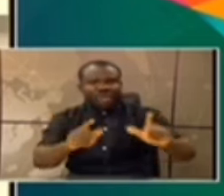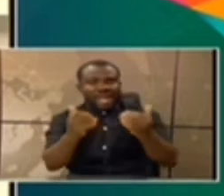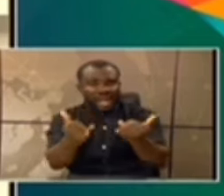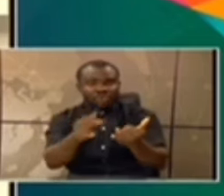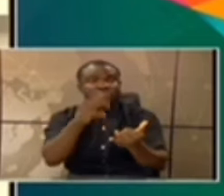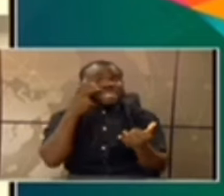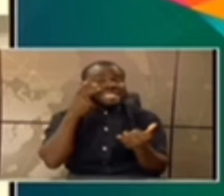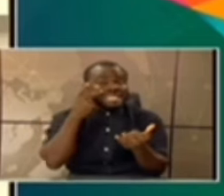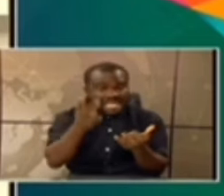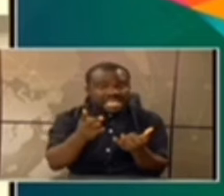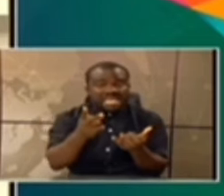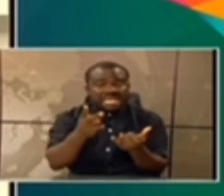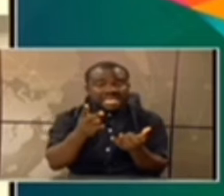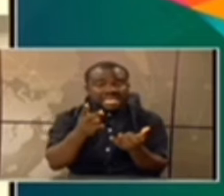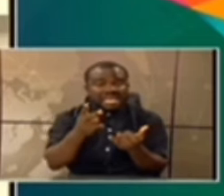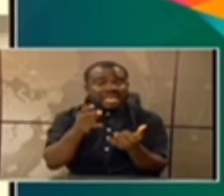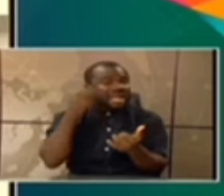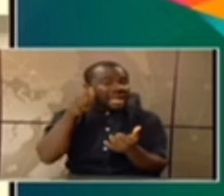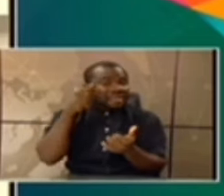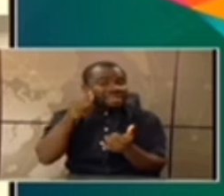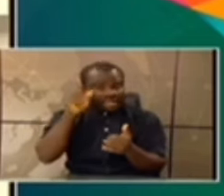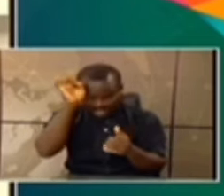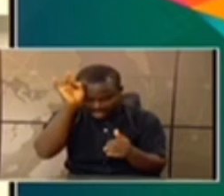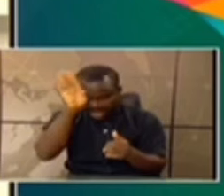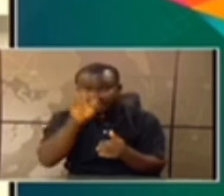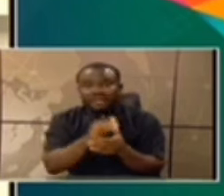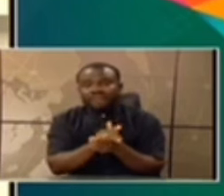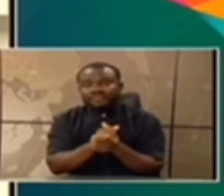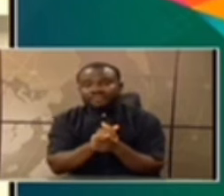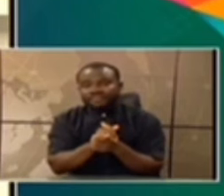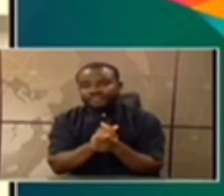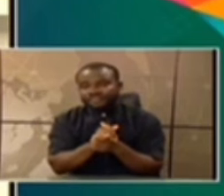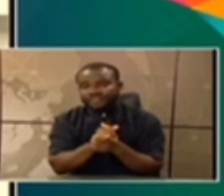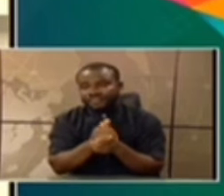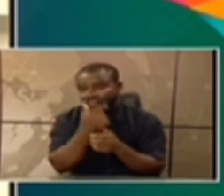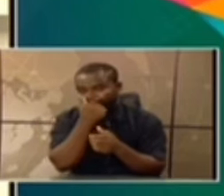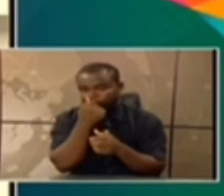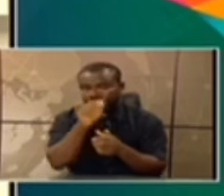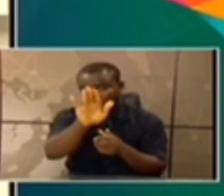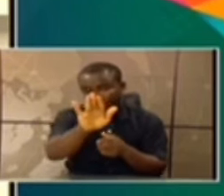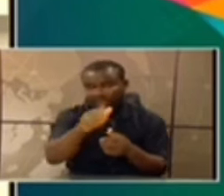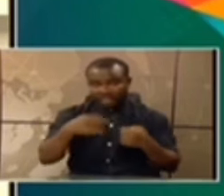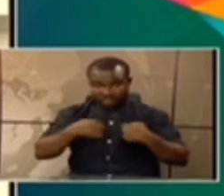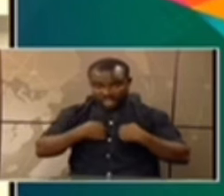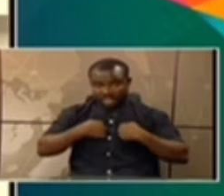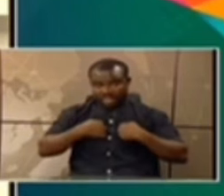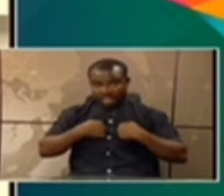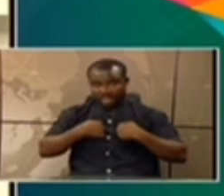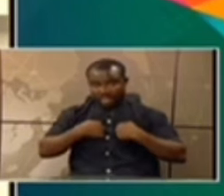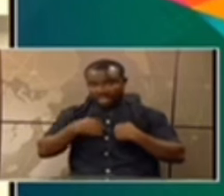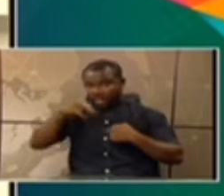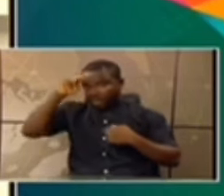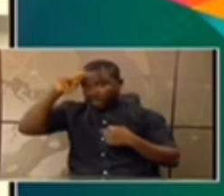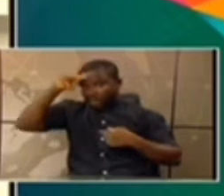ube huse ye kengala msi azo he me me wanzi mamu jaka kwa umimu kwa minti